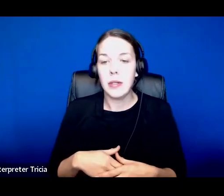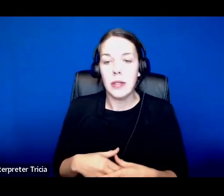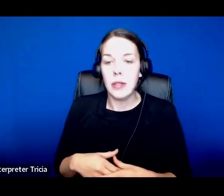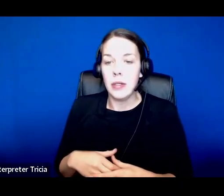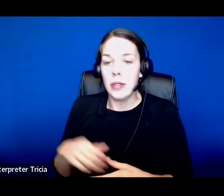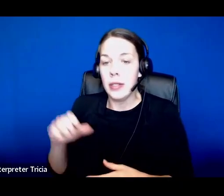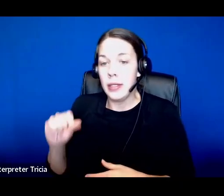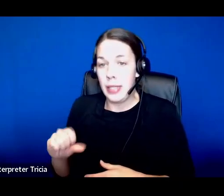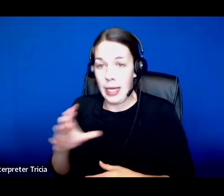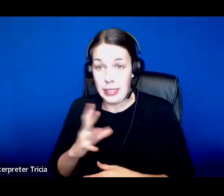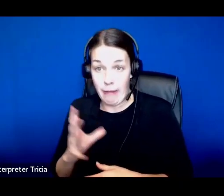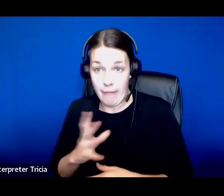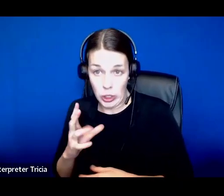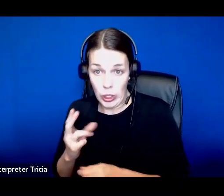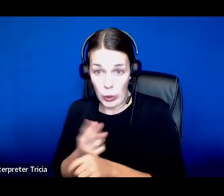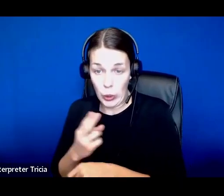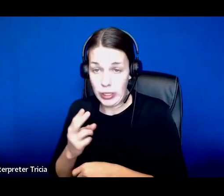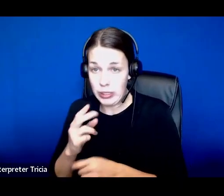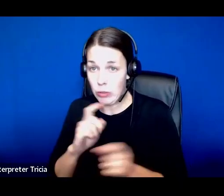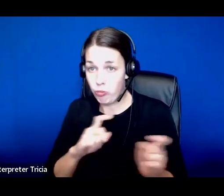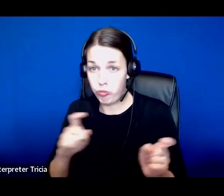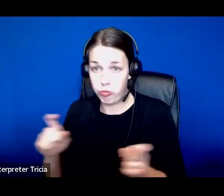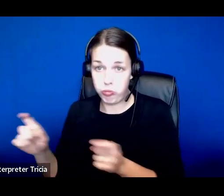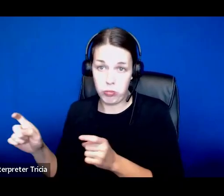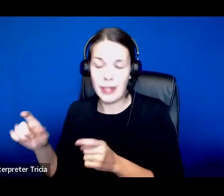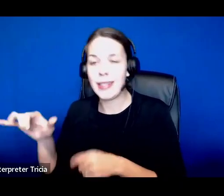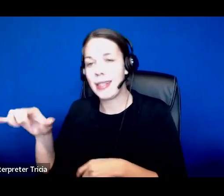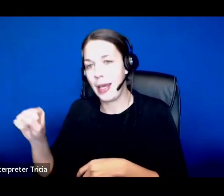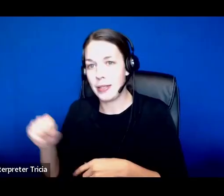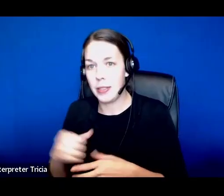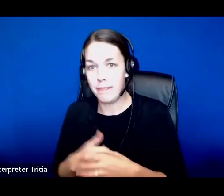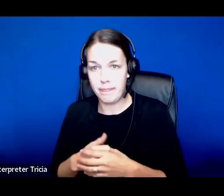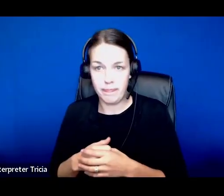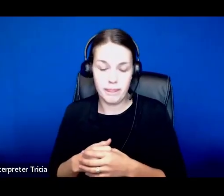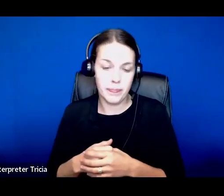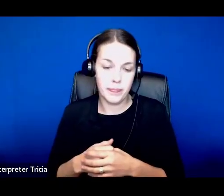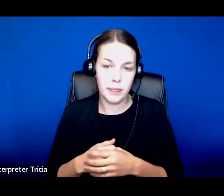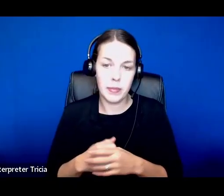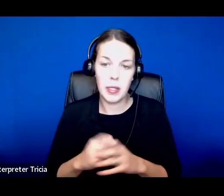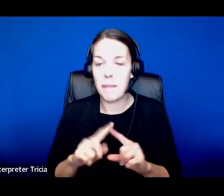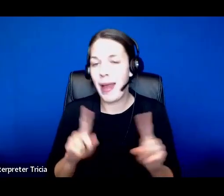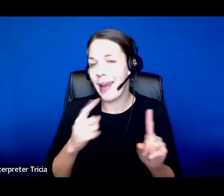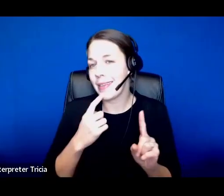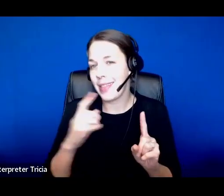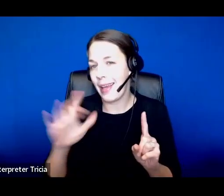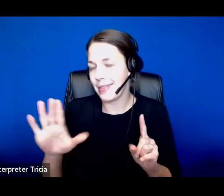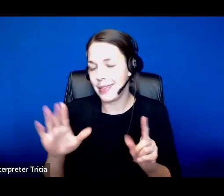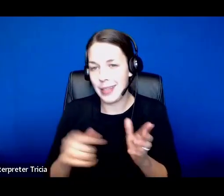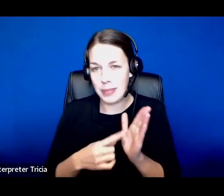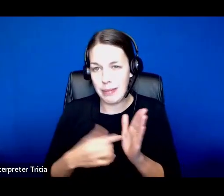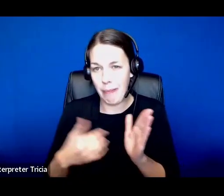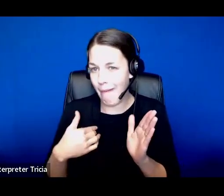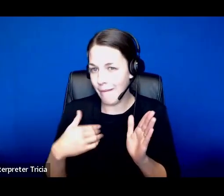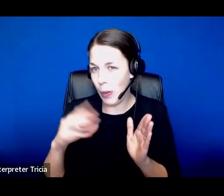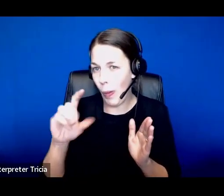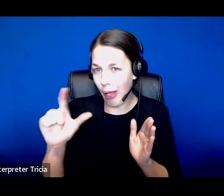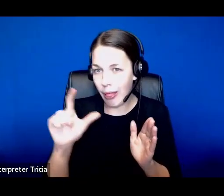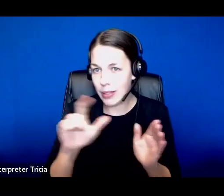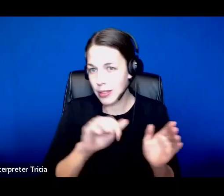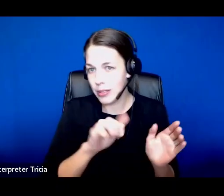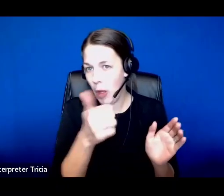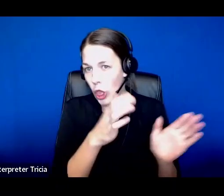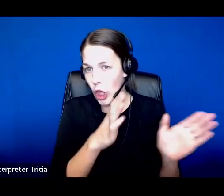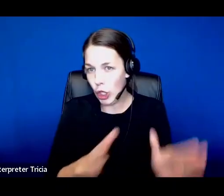used officially to distribute the estate, it has to go through probate. But like I said, sometimes you have a will, but you've done some other